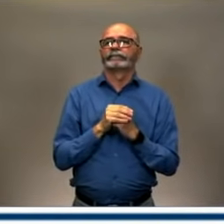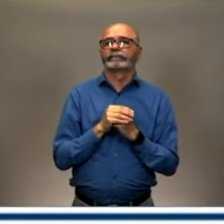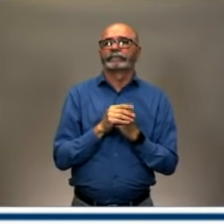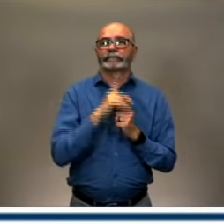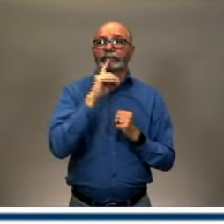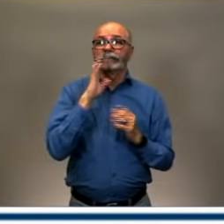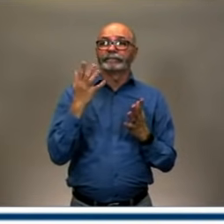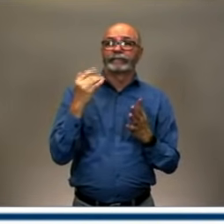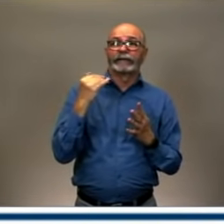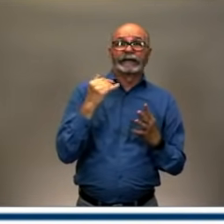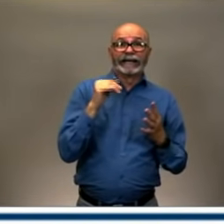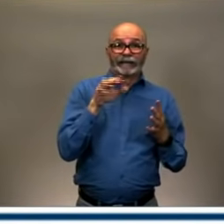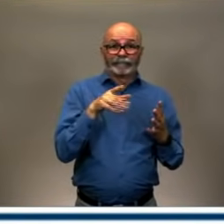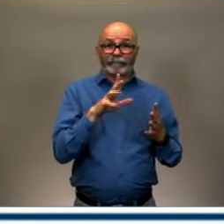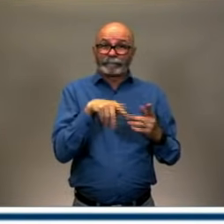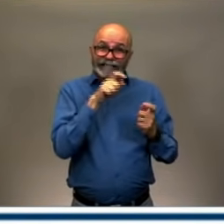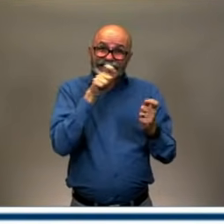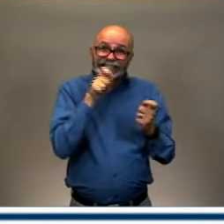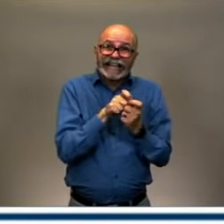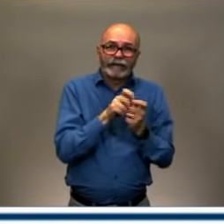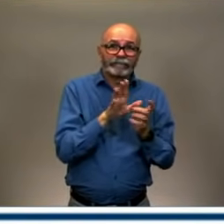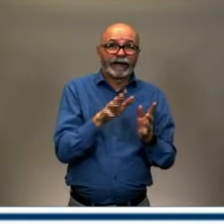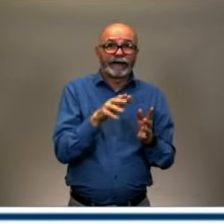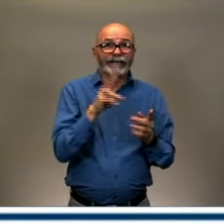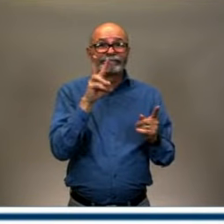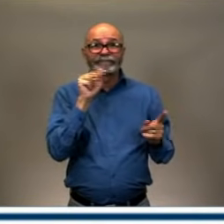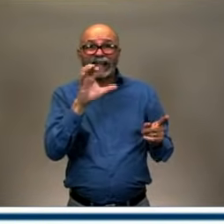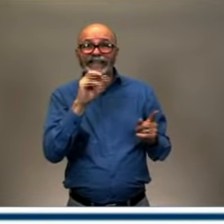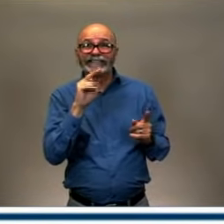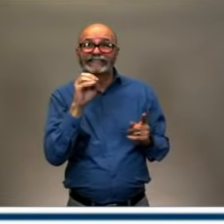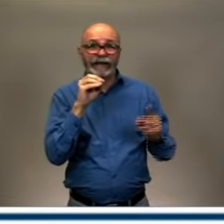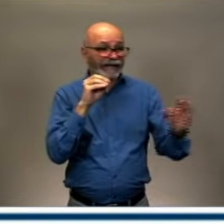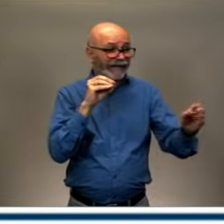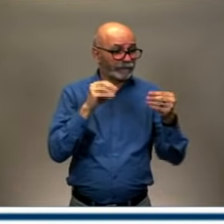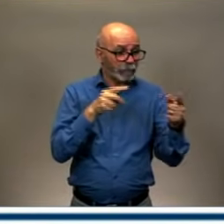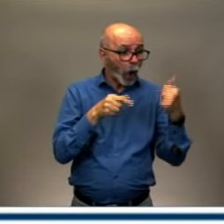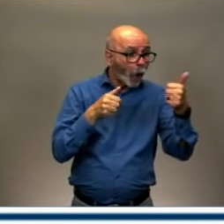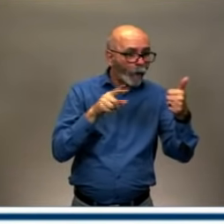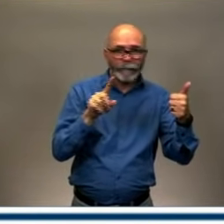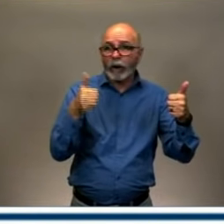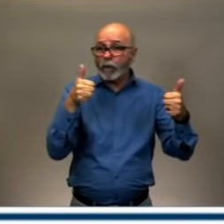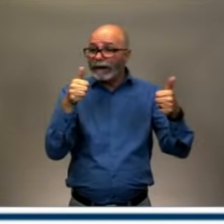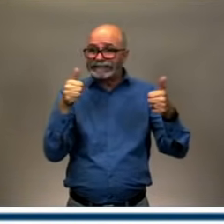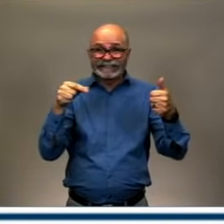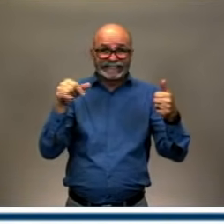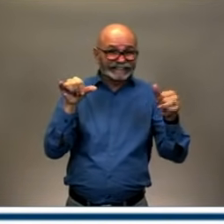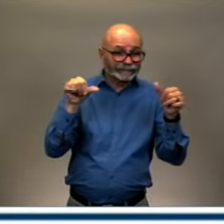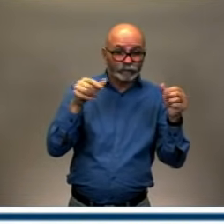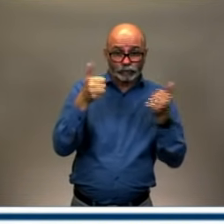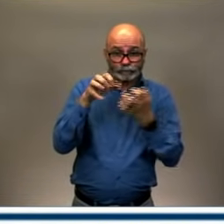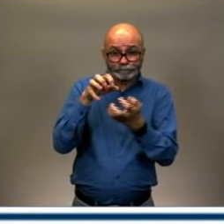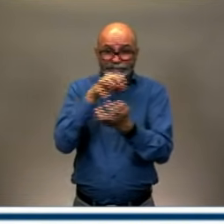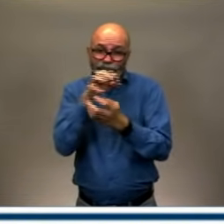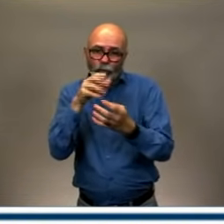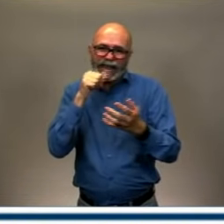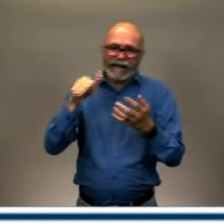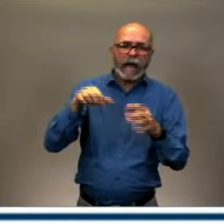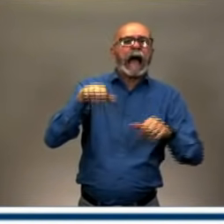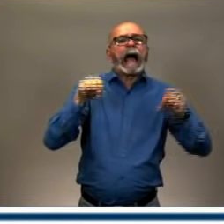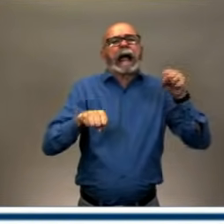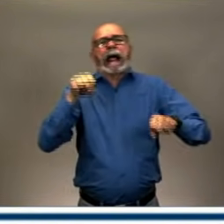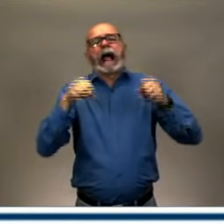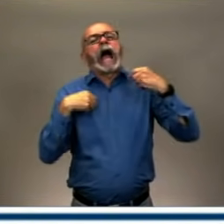into much of a difference between one vaccine for another and how we use them? Again, we rely on the highly